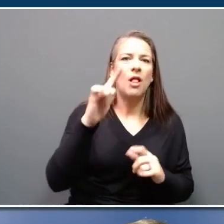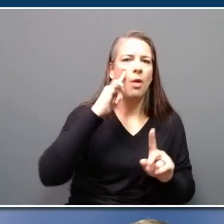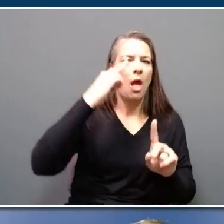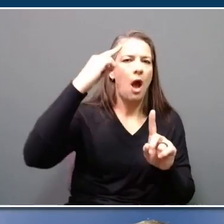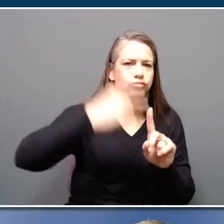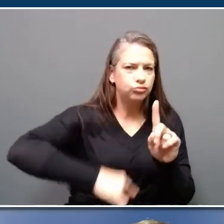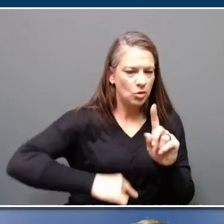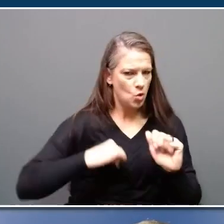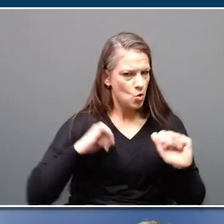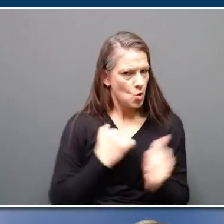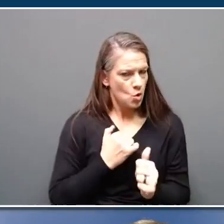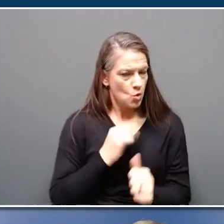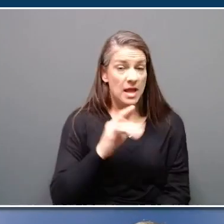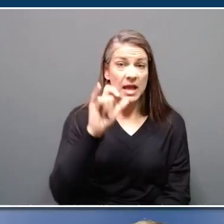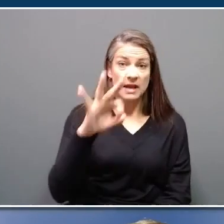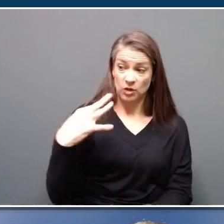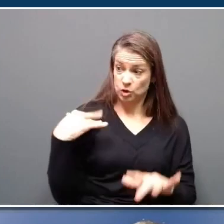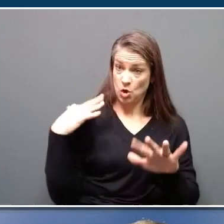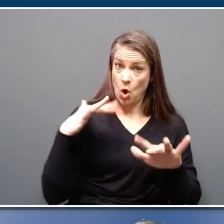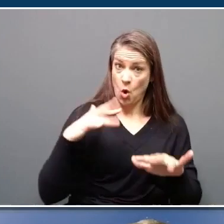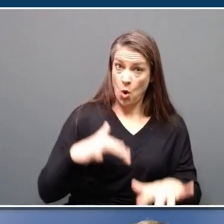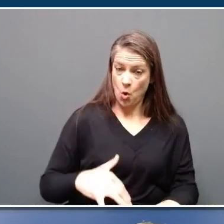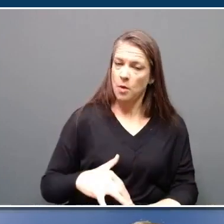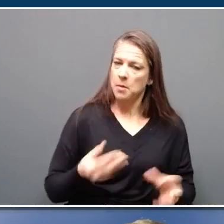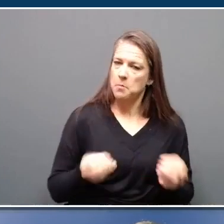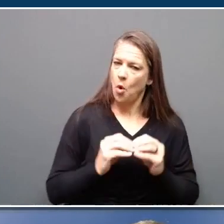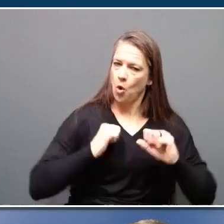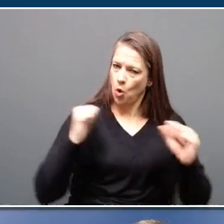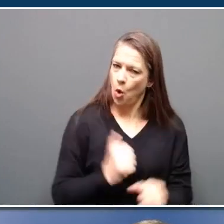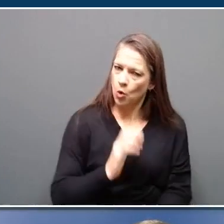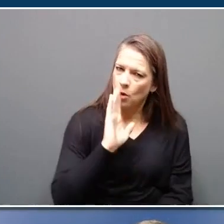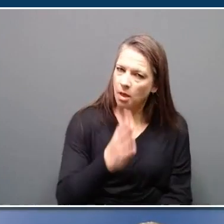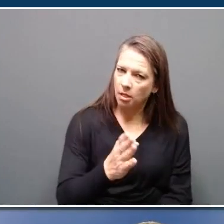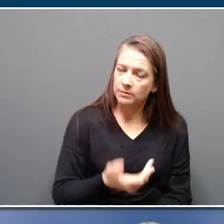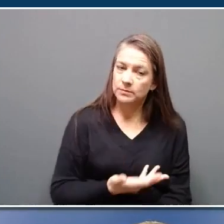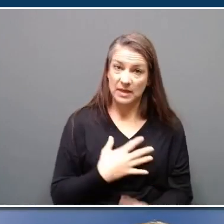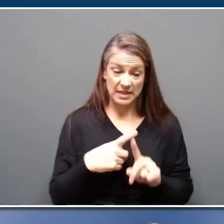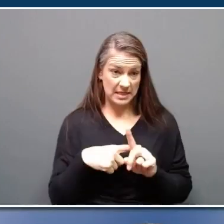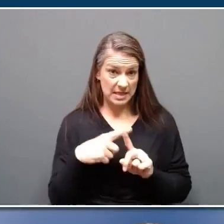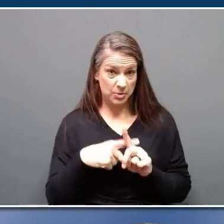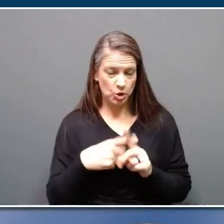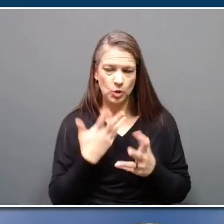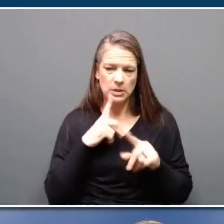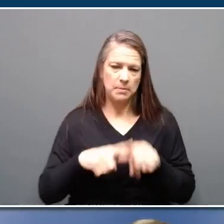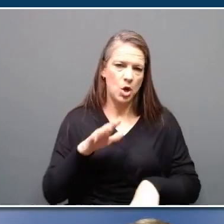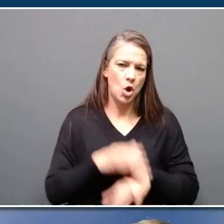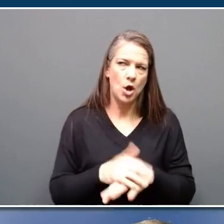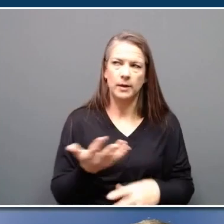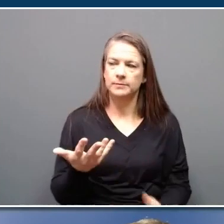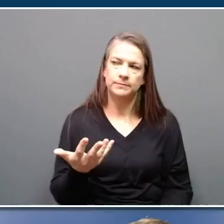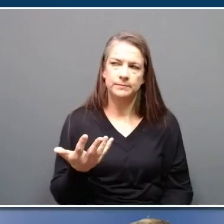overall temperature will be significantly colder too. Exactly how cold it gets will depend on both